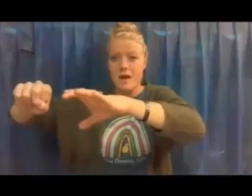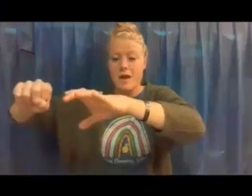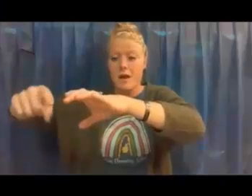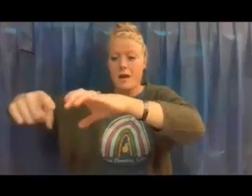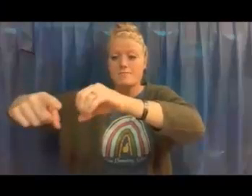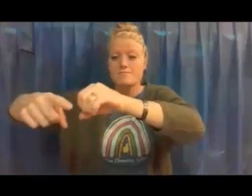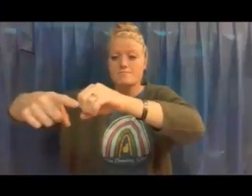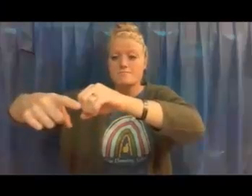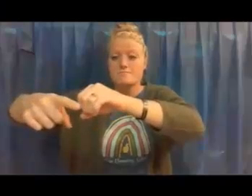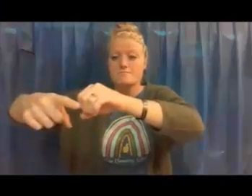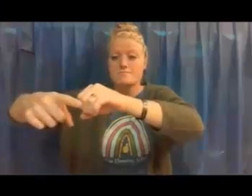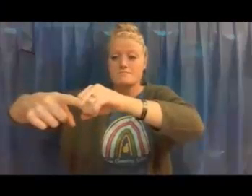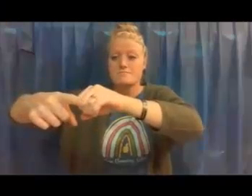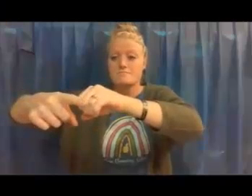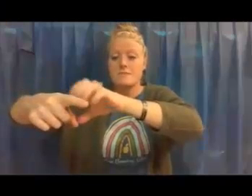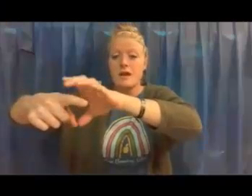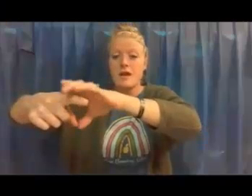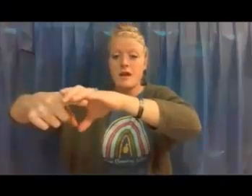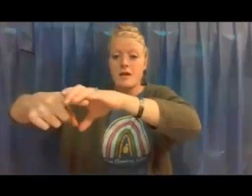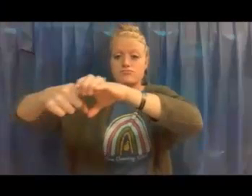You don't pull the throttle.